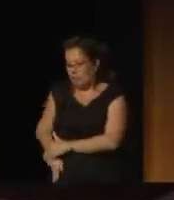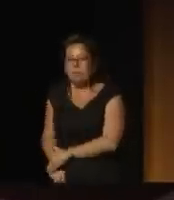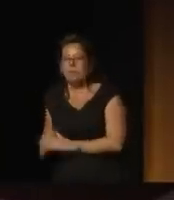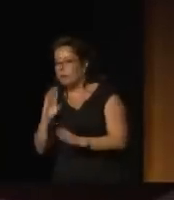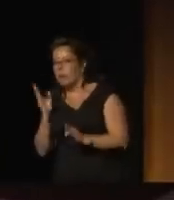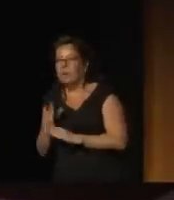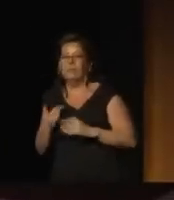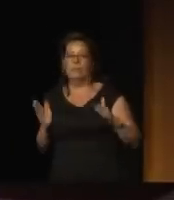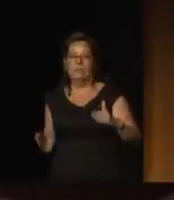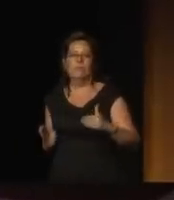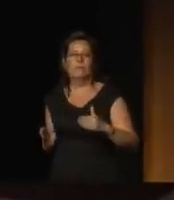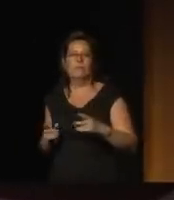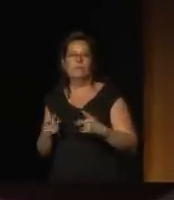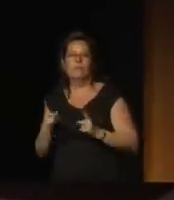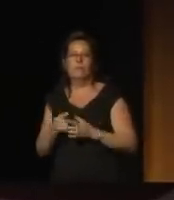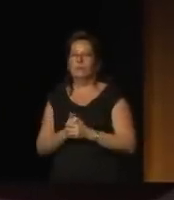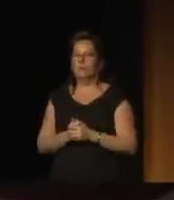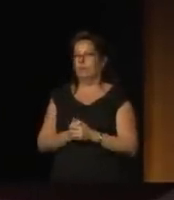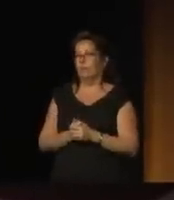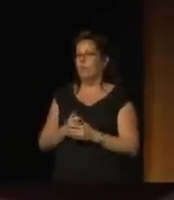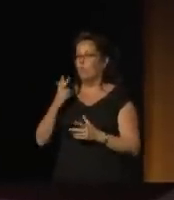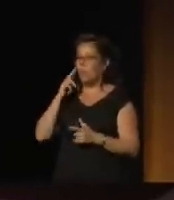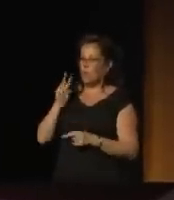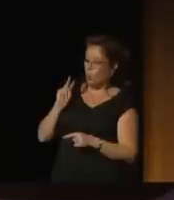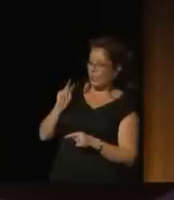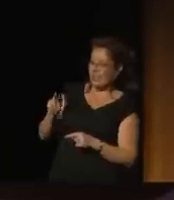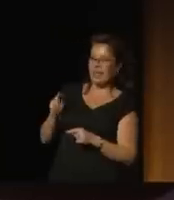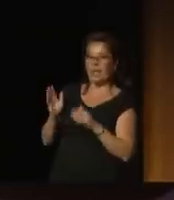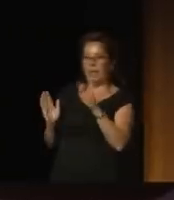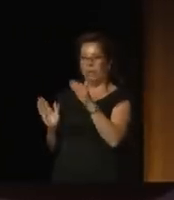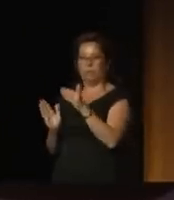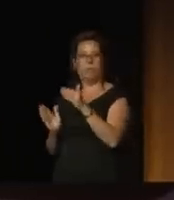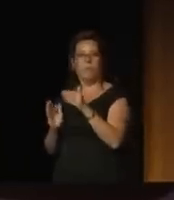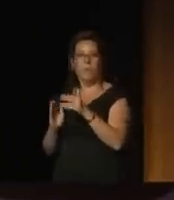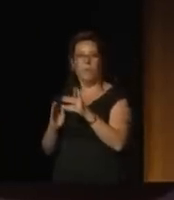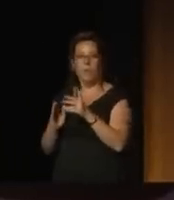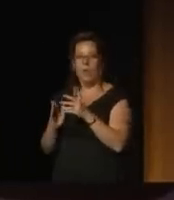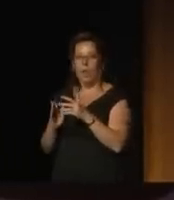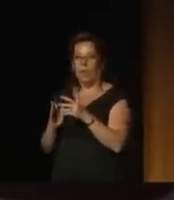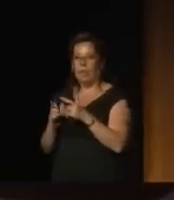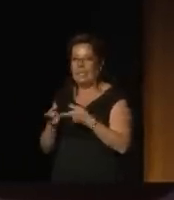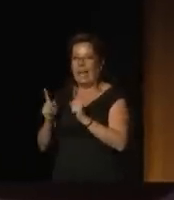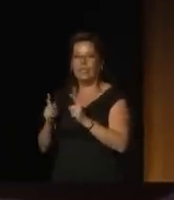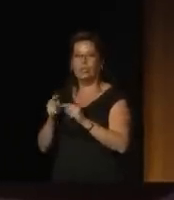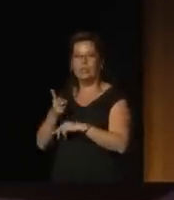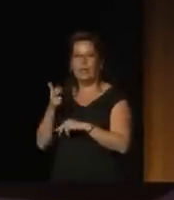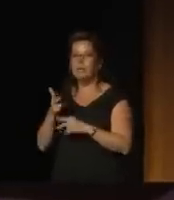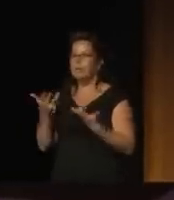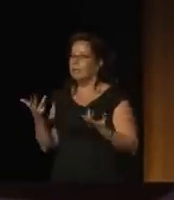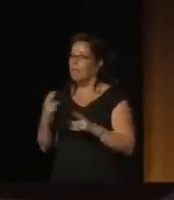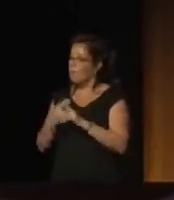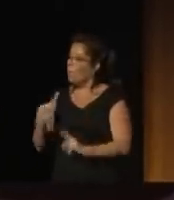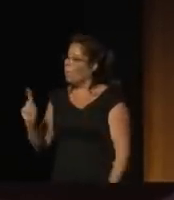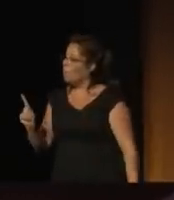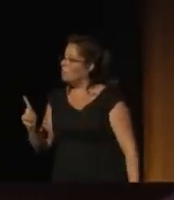shoot a gun like that, you know what it's for. It's for shooting human beings. That's what those guns are for, you know. And I would suggest the best way to